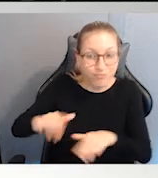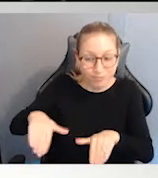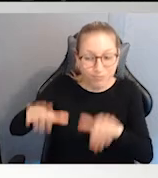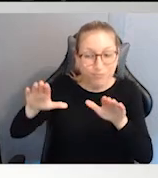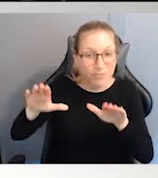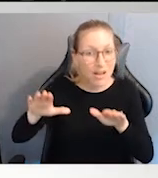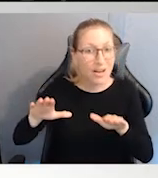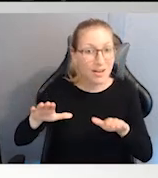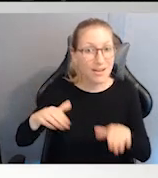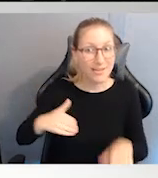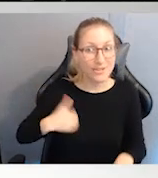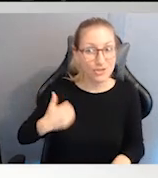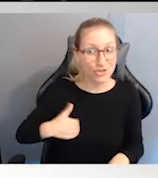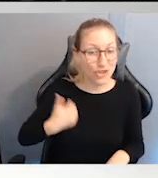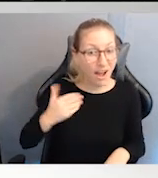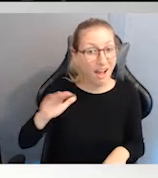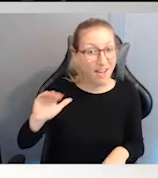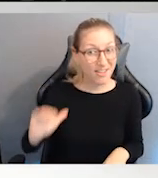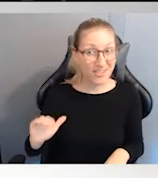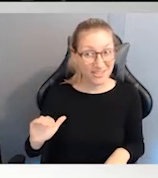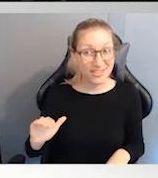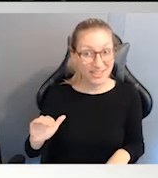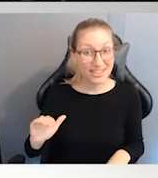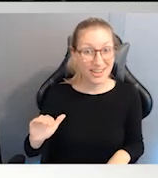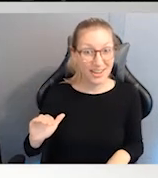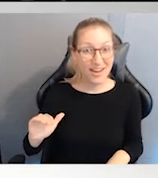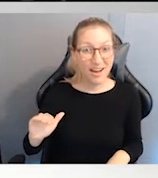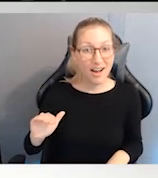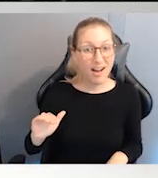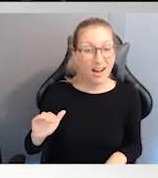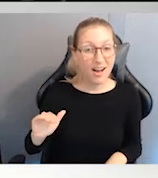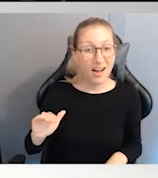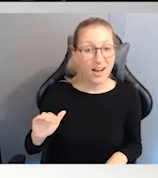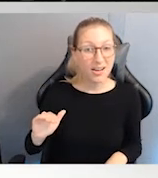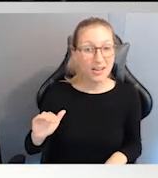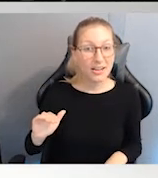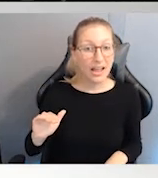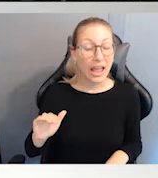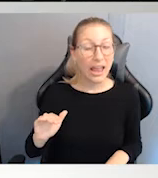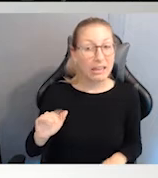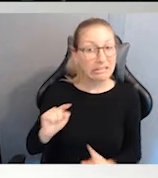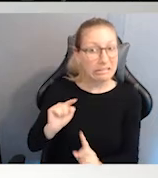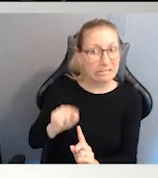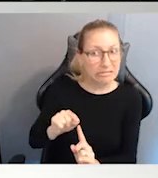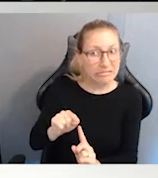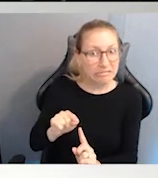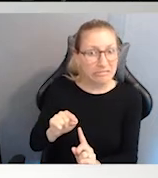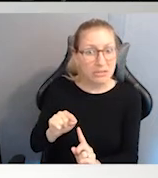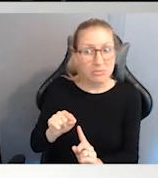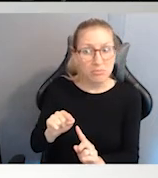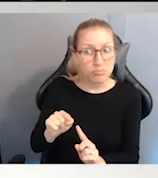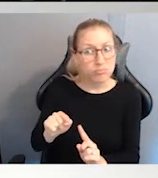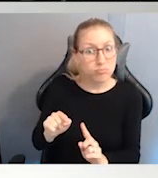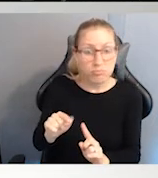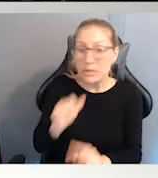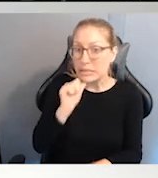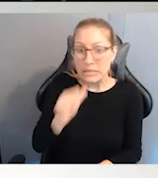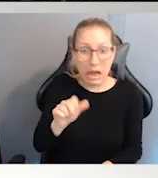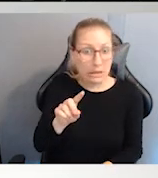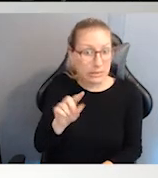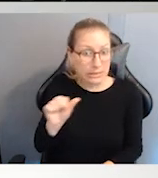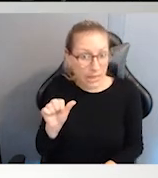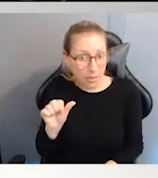a child, and as far as we know, he is not disabled, and we want to get